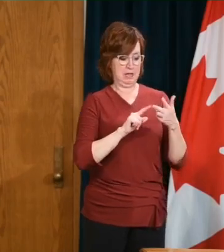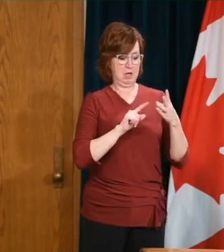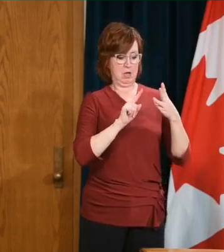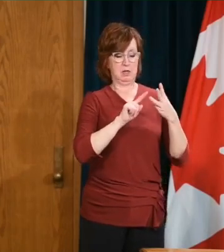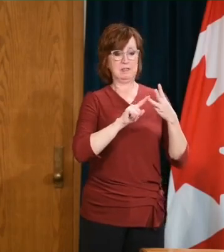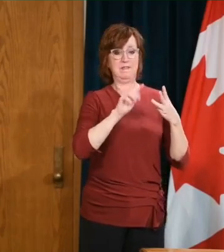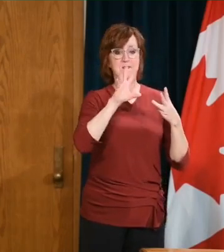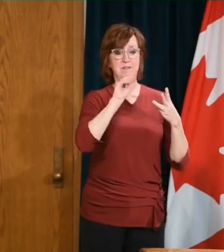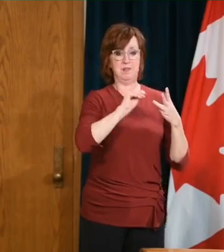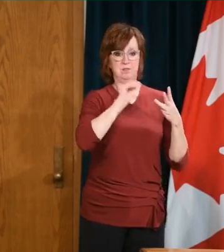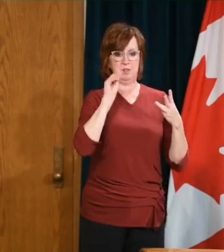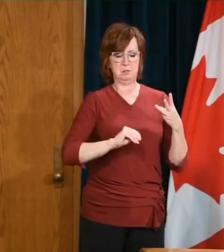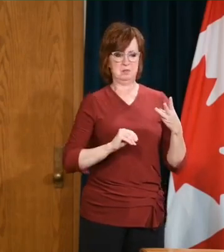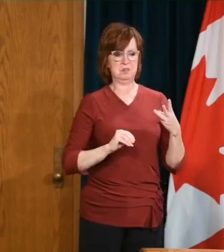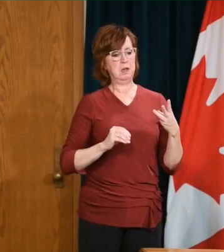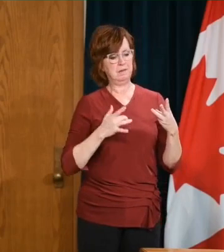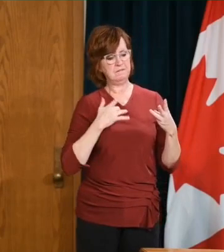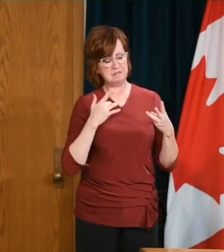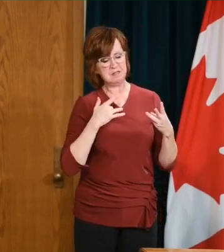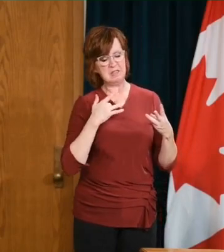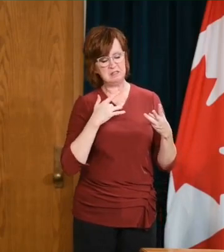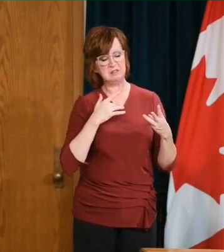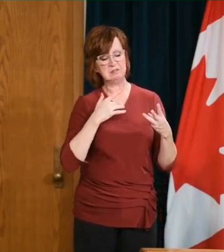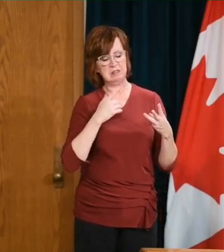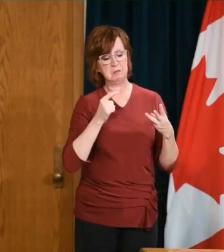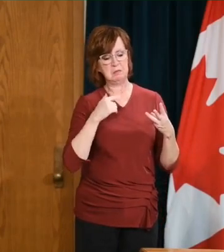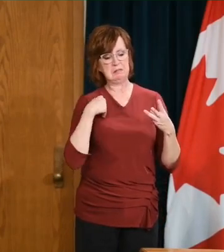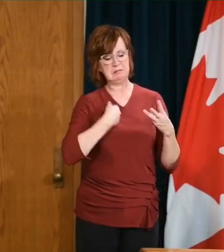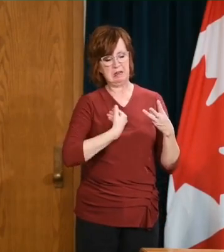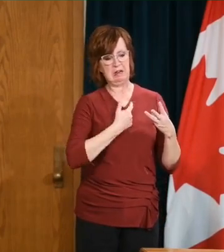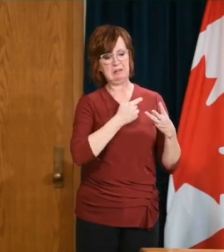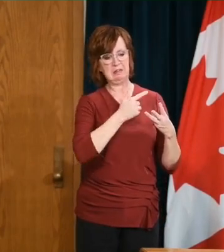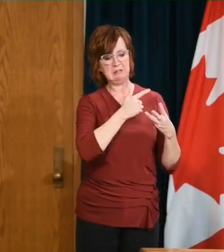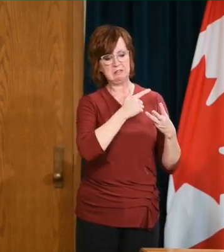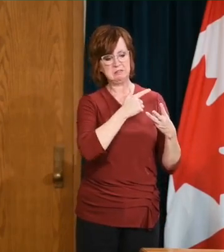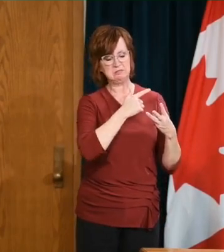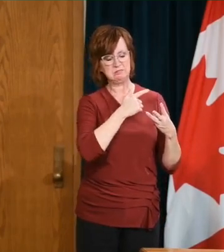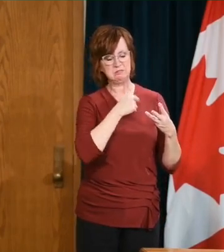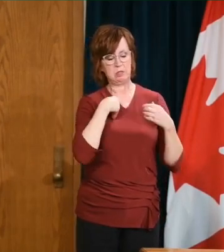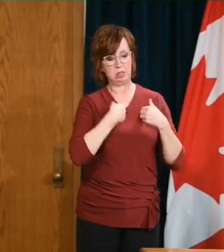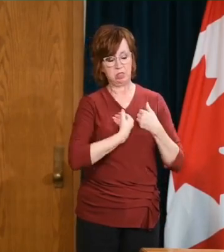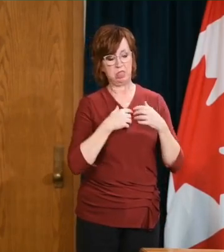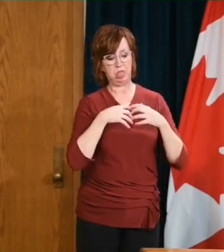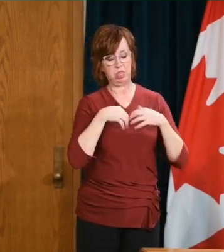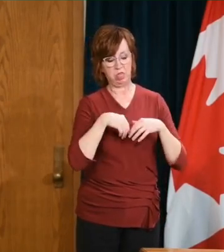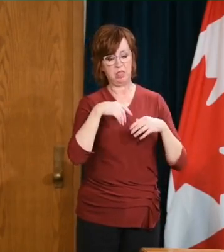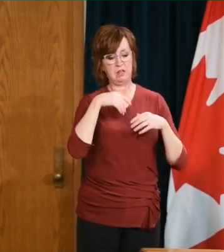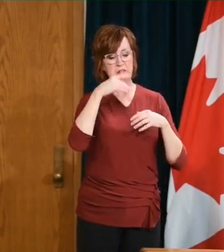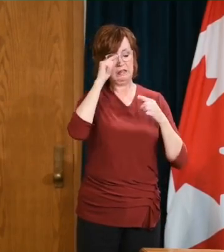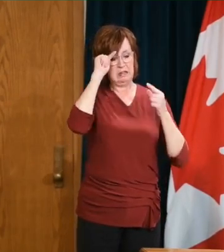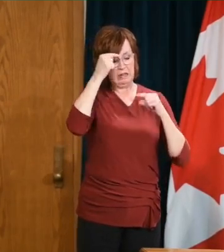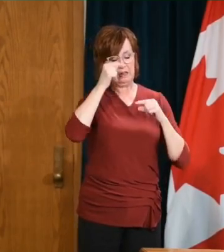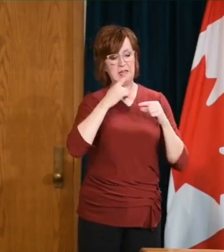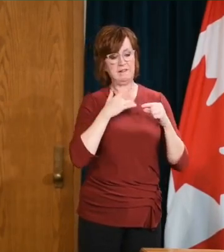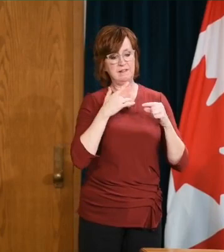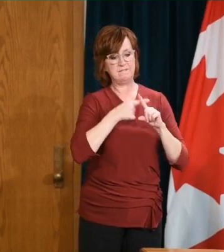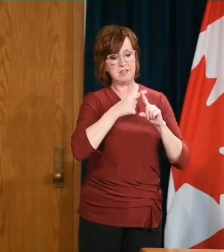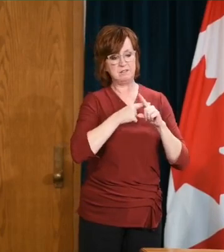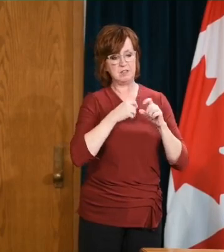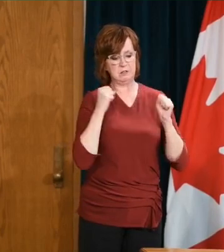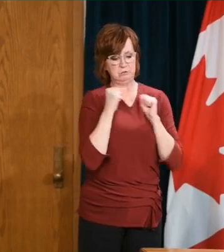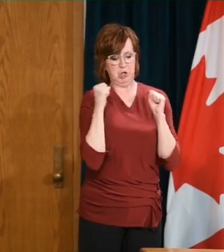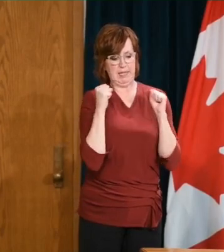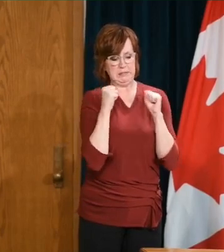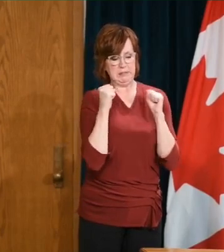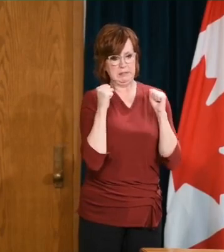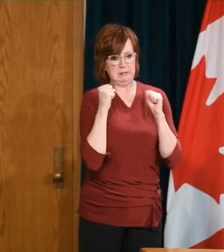They may have a cough, fever, chills, malaise, headache. They're the ones who actually call Healthline and get tested. It's not practical to